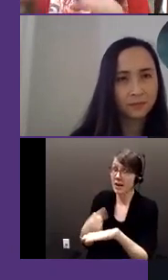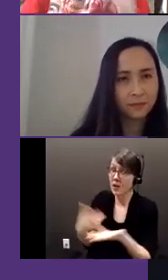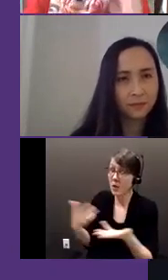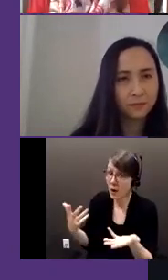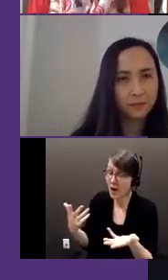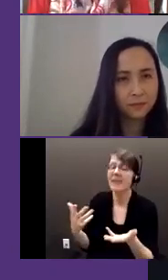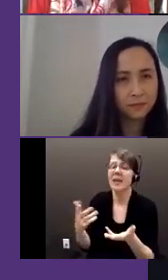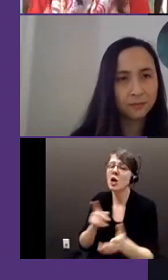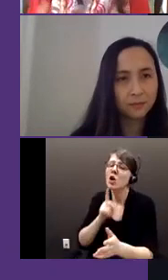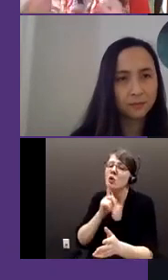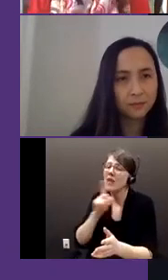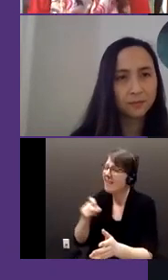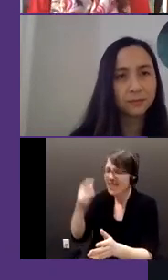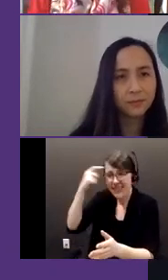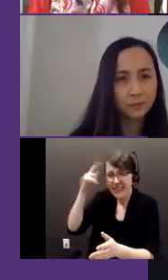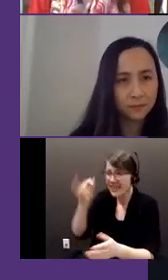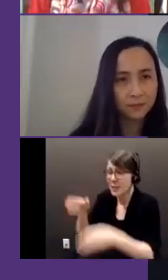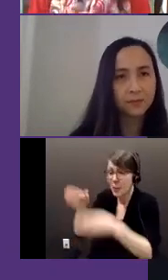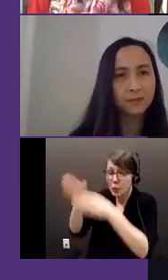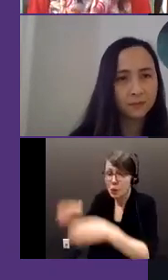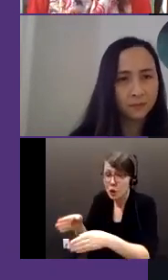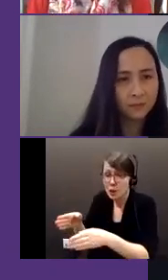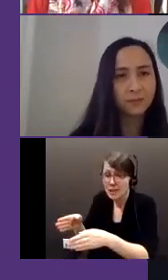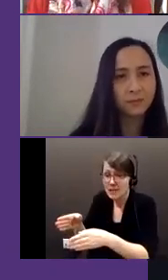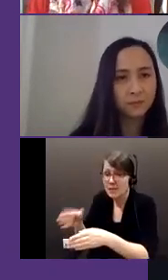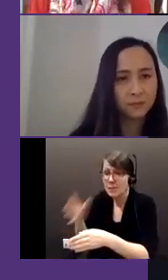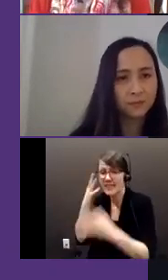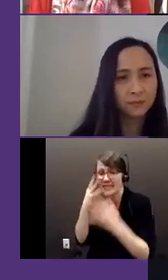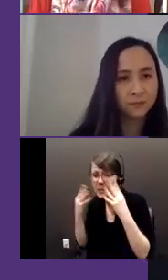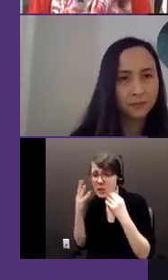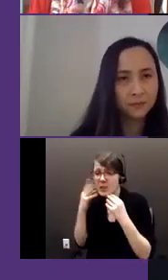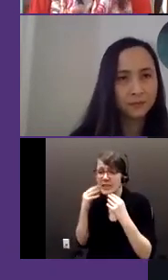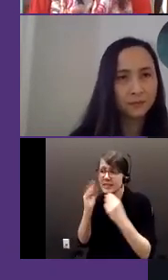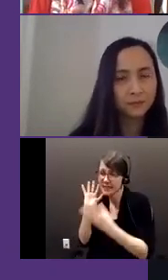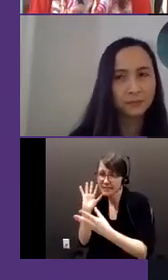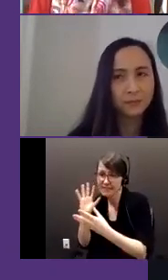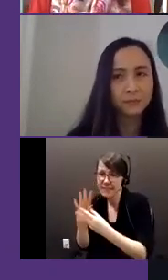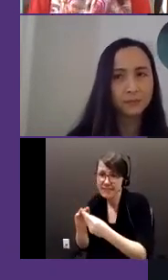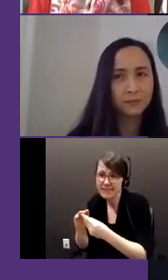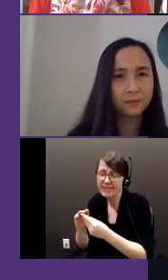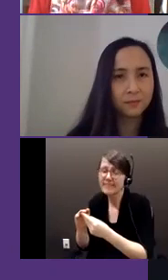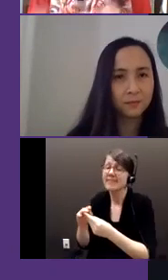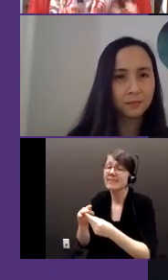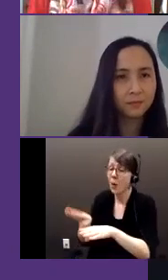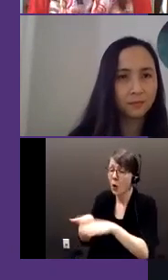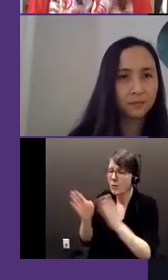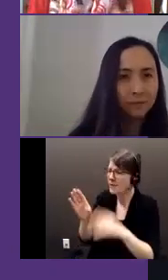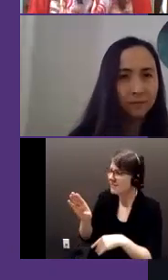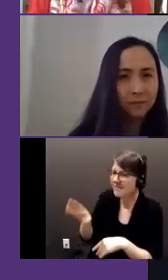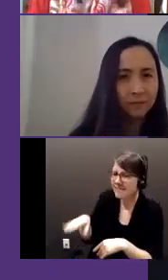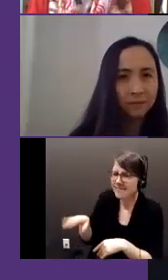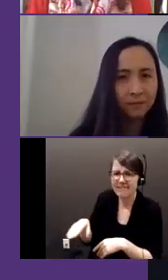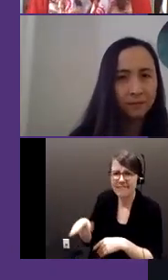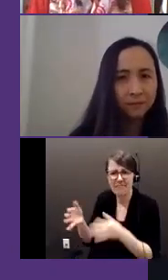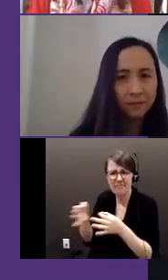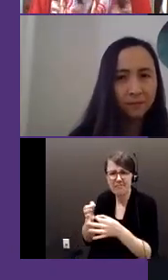and the totality of their whole life experience. We want to know who they are, what their lives looked like, what was their young adulthood